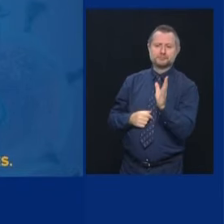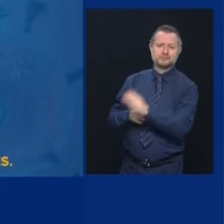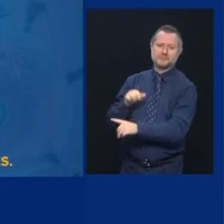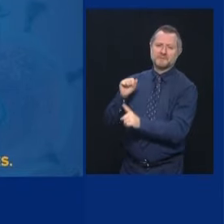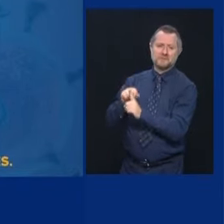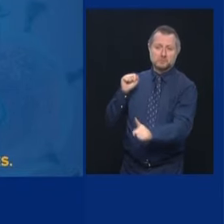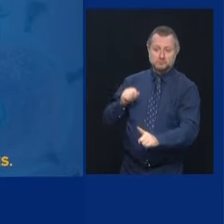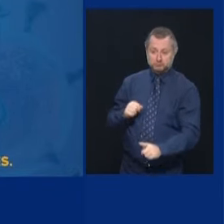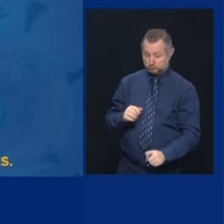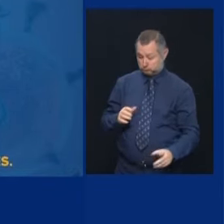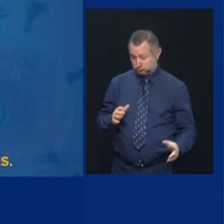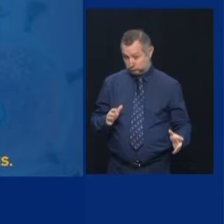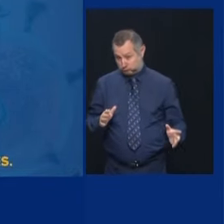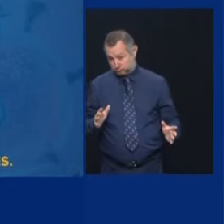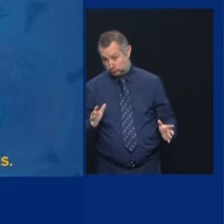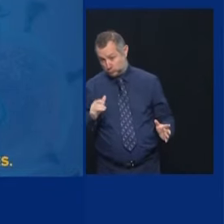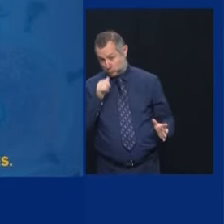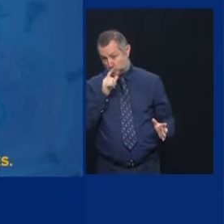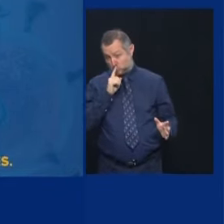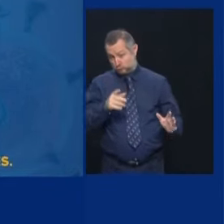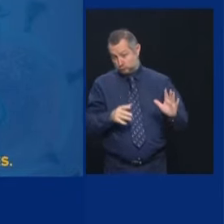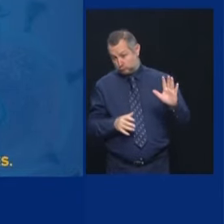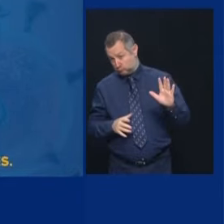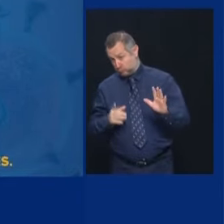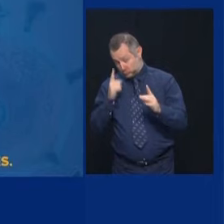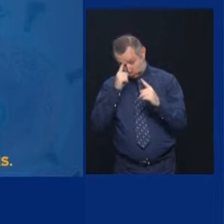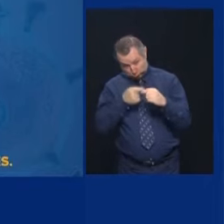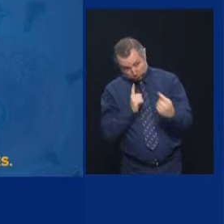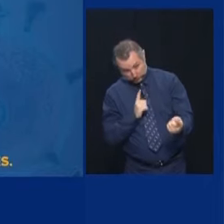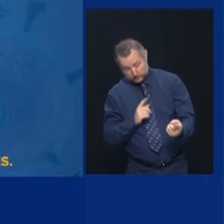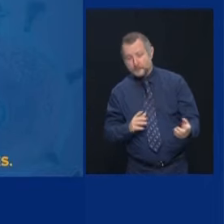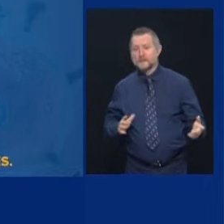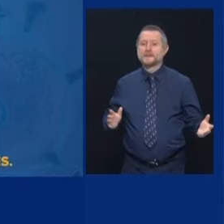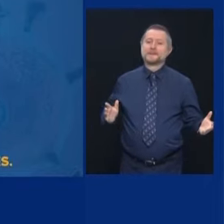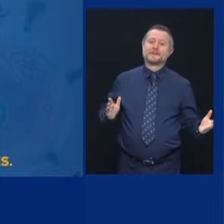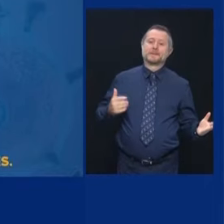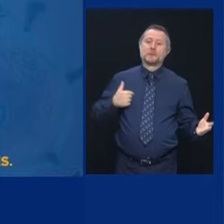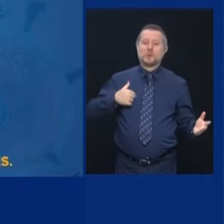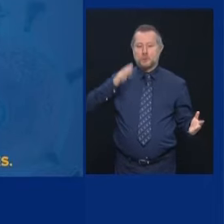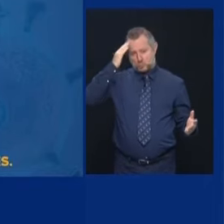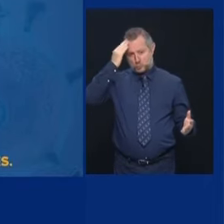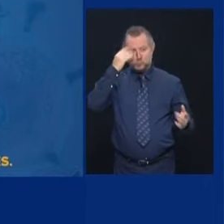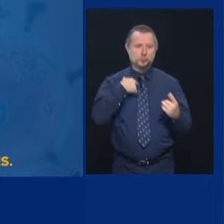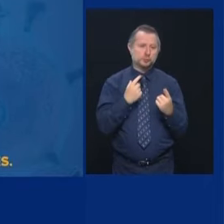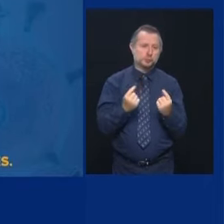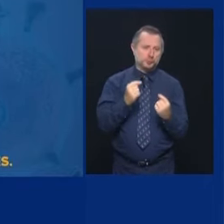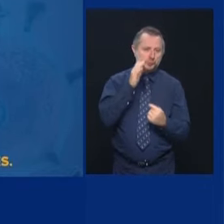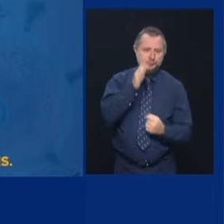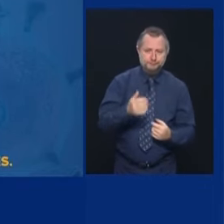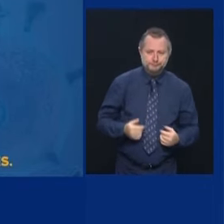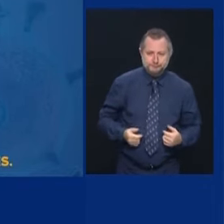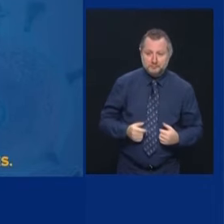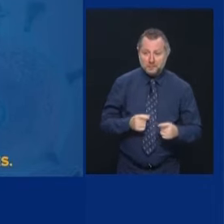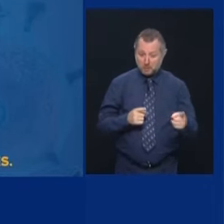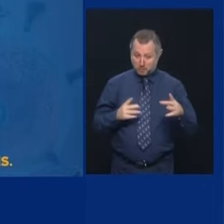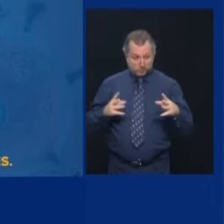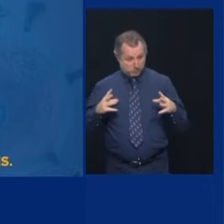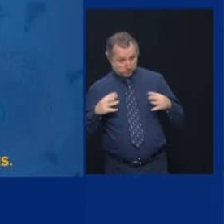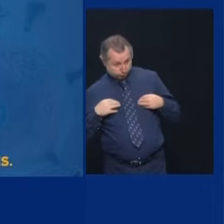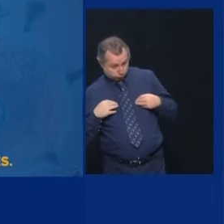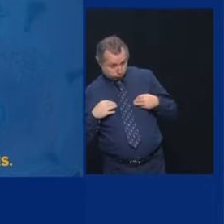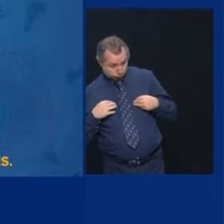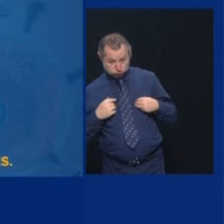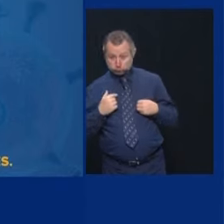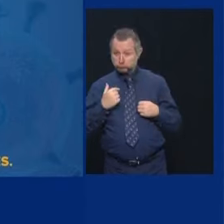don't agree, then the state will take action. If they do agree, and